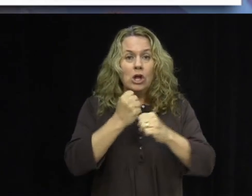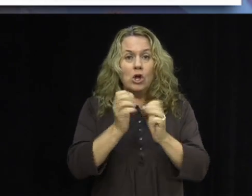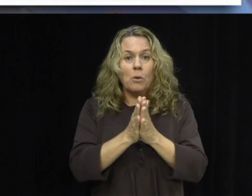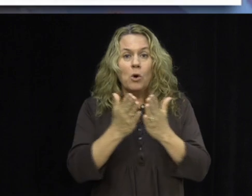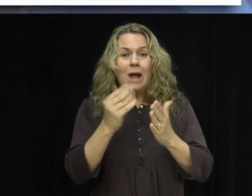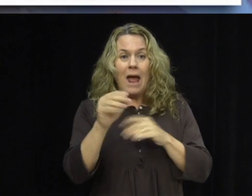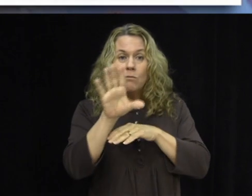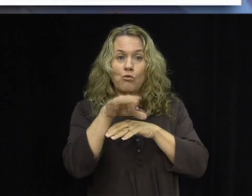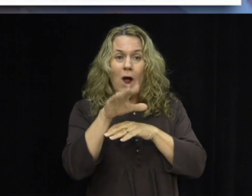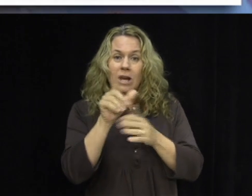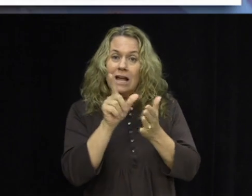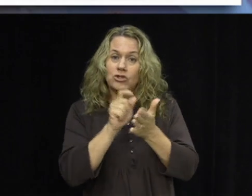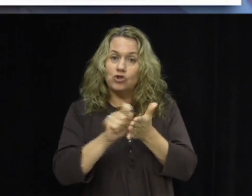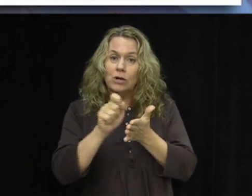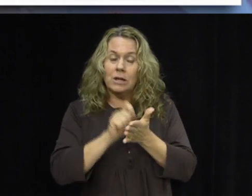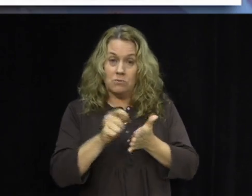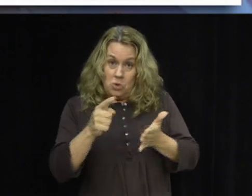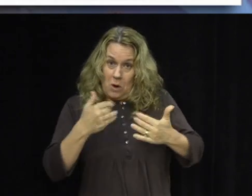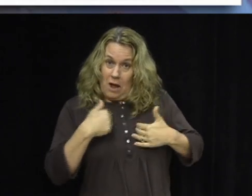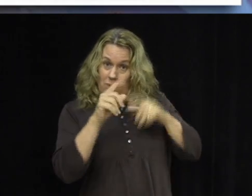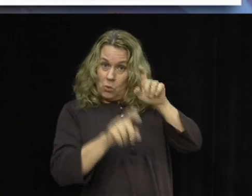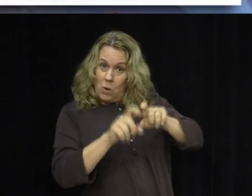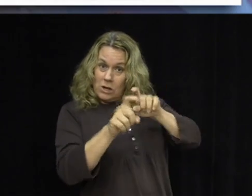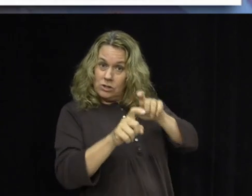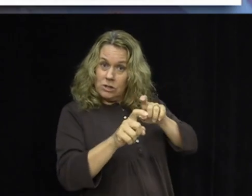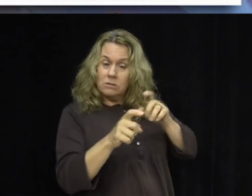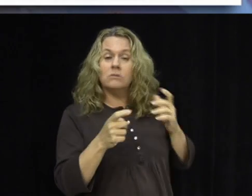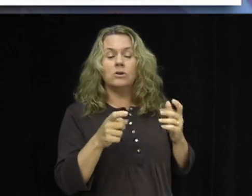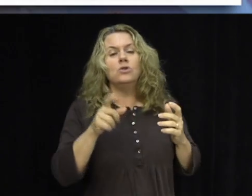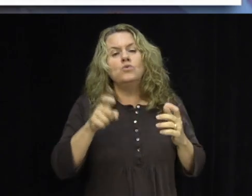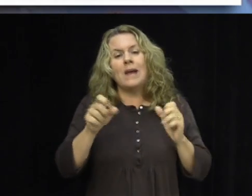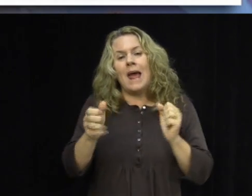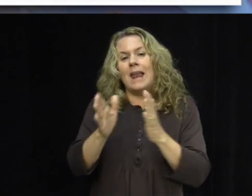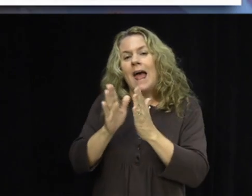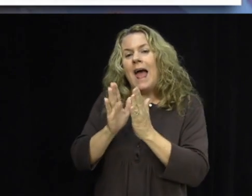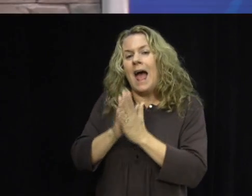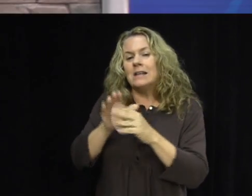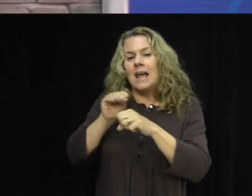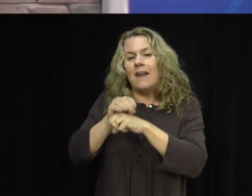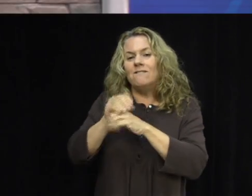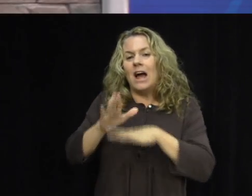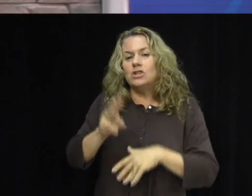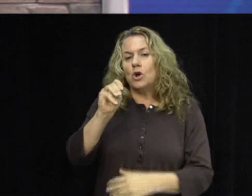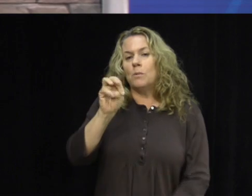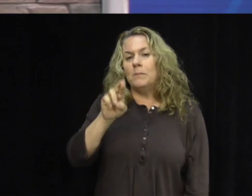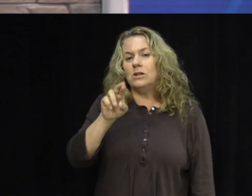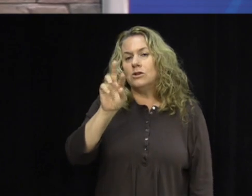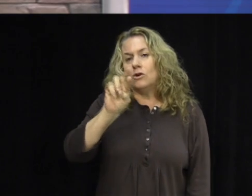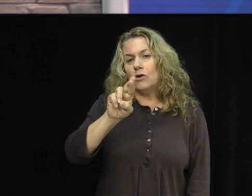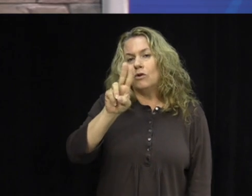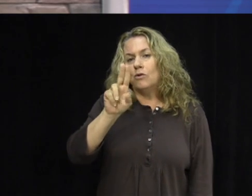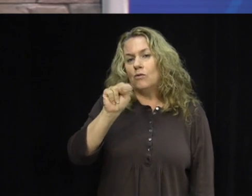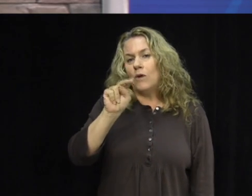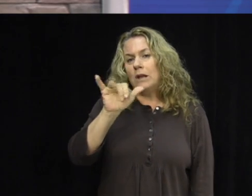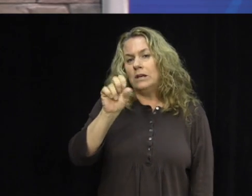yearbook and broadcast journalism. If you have any questions about Photo Club, then you can ask the club advisor, Mr. Runyon.